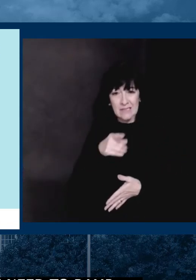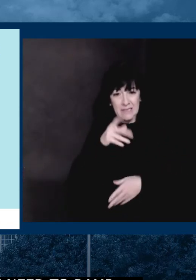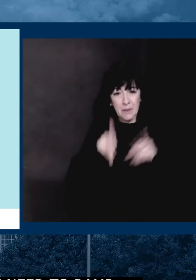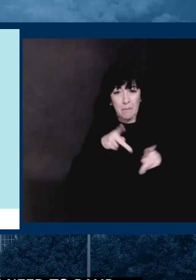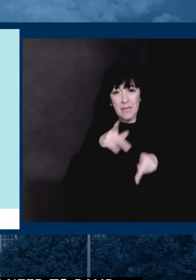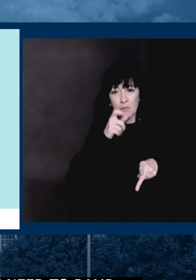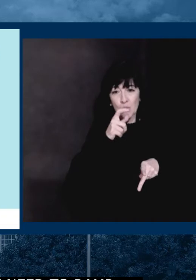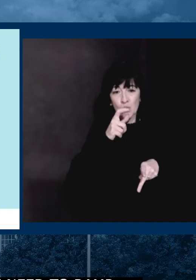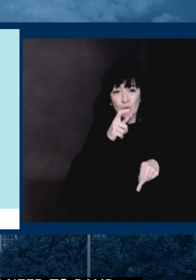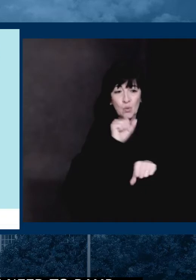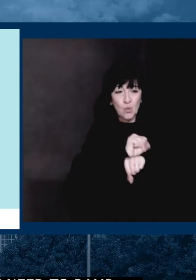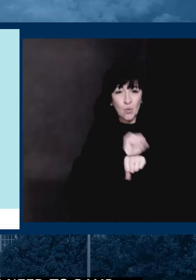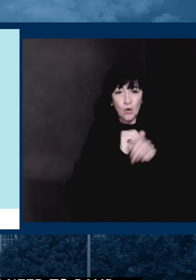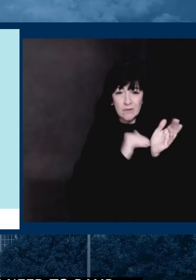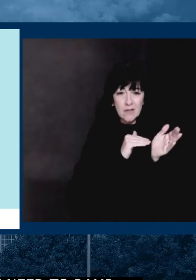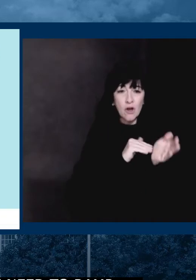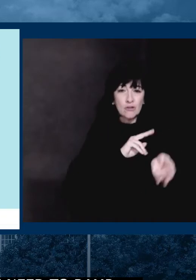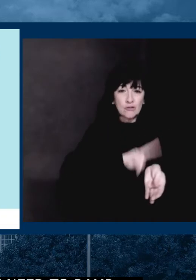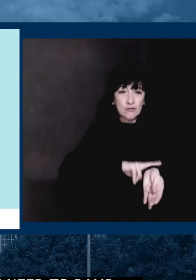1A, nursing home